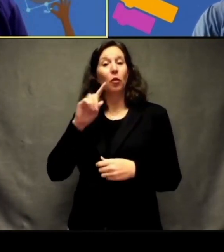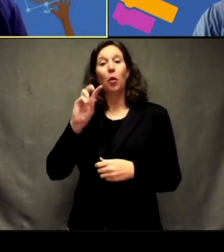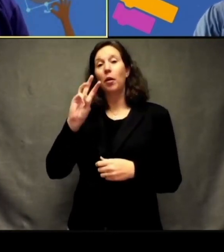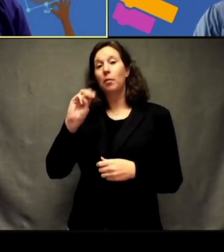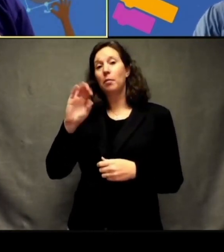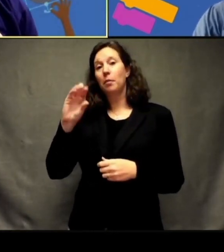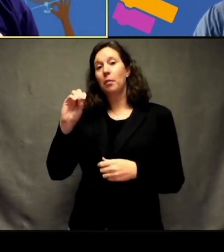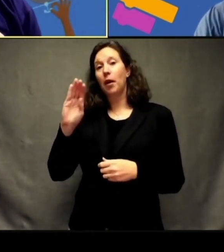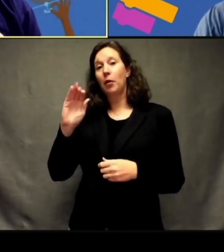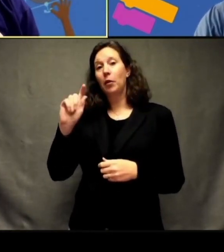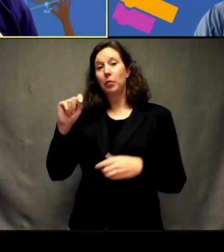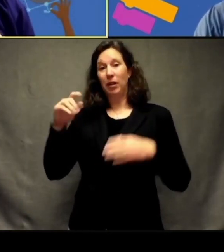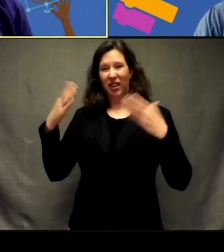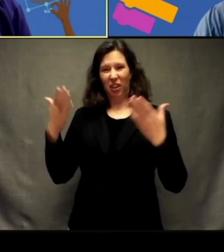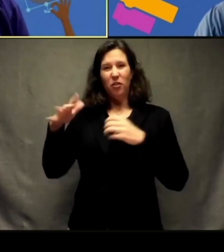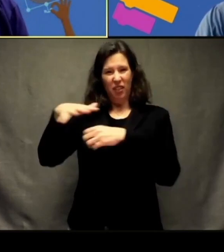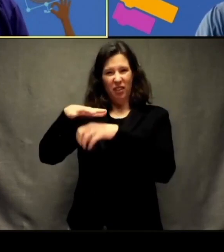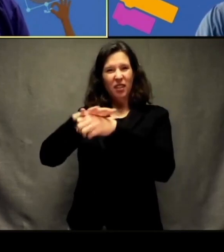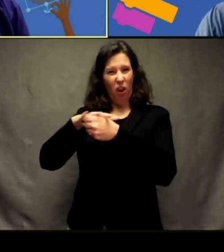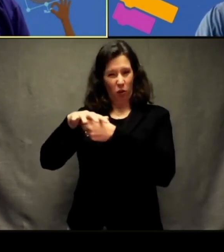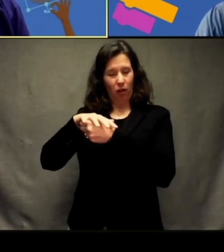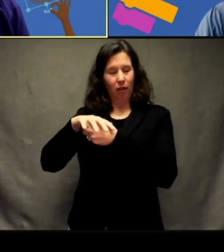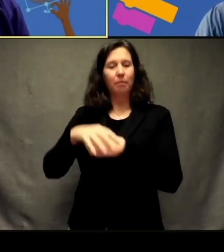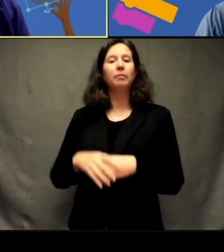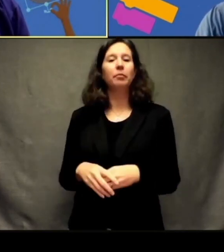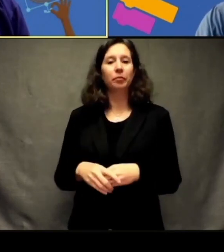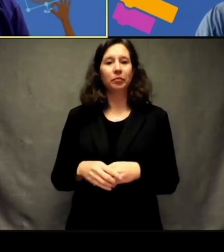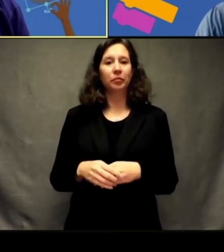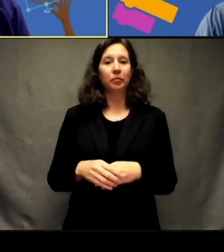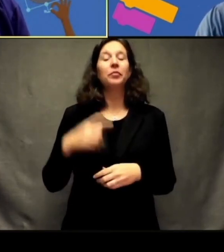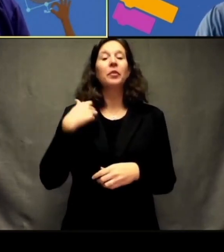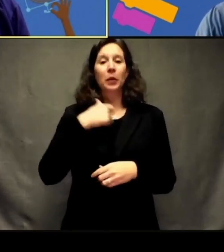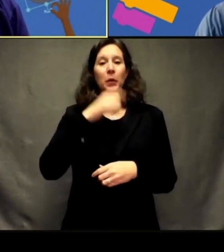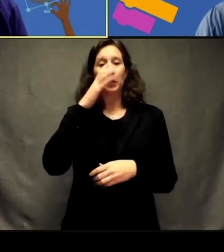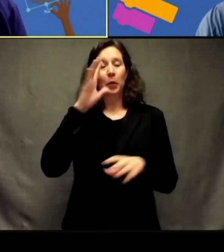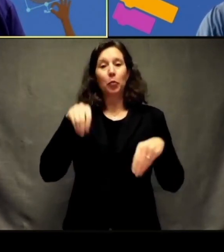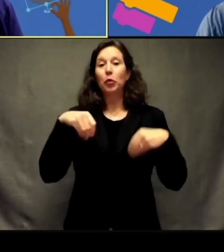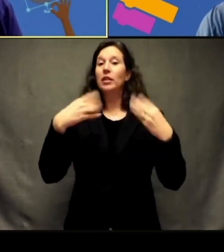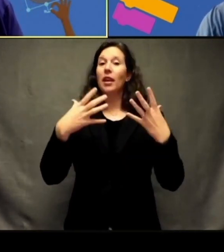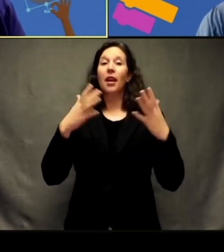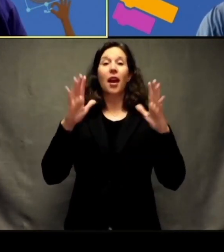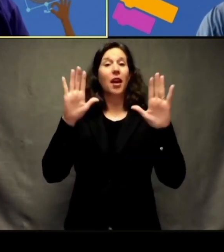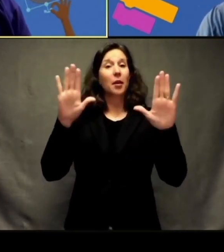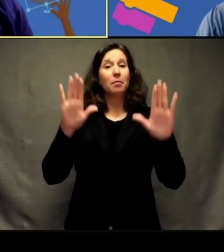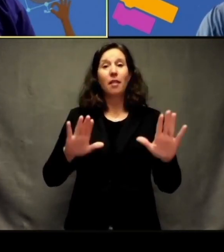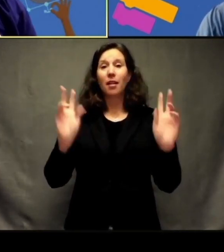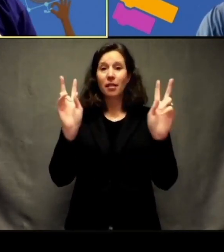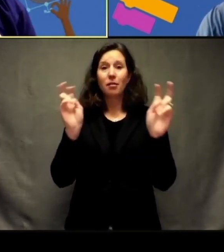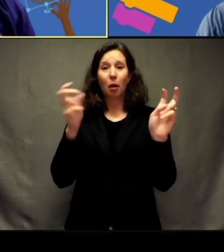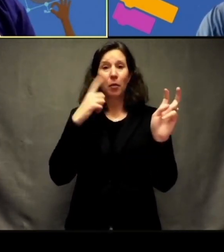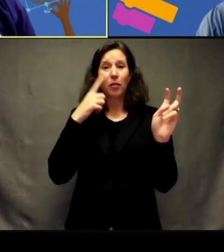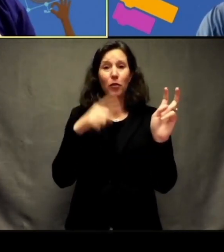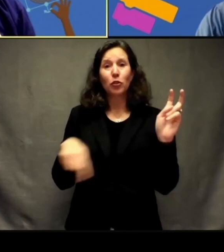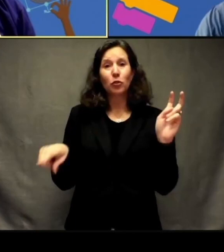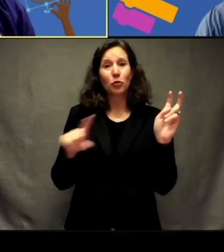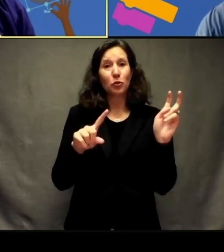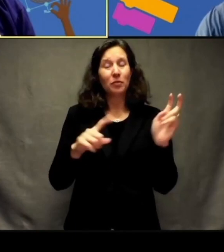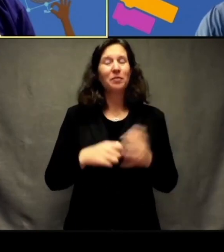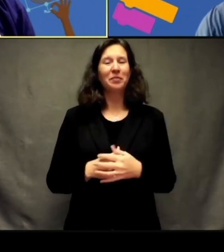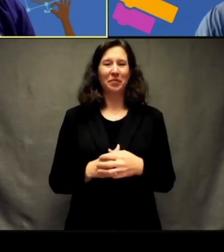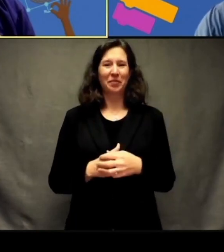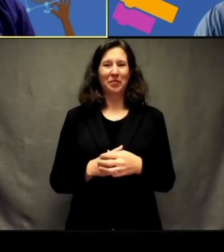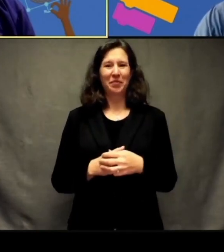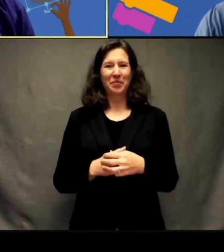here in the region, and uh, we're going to present an amazing topic for you.